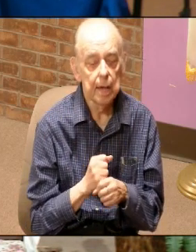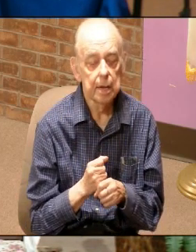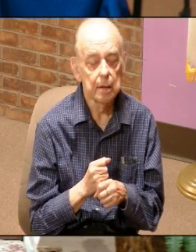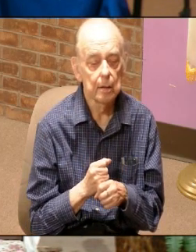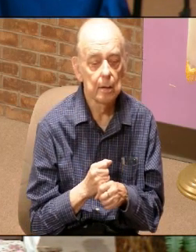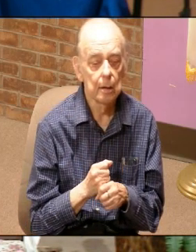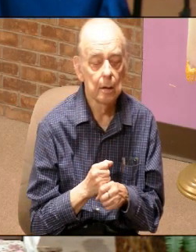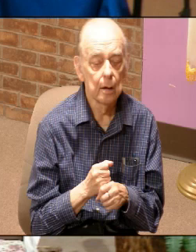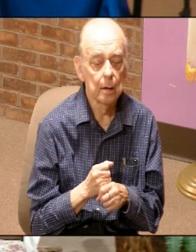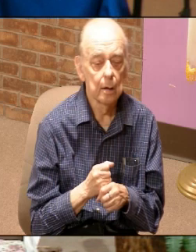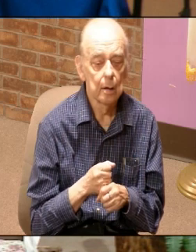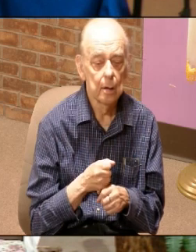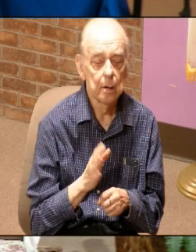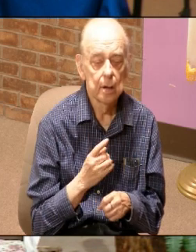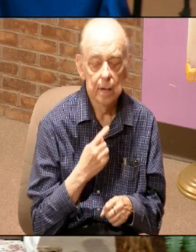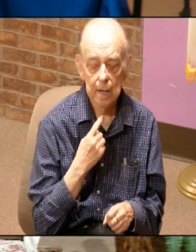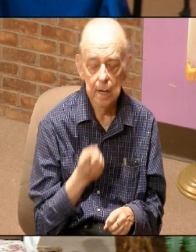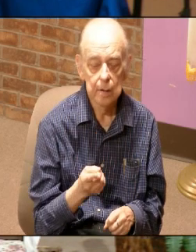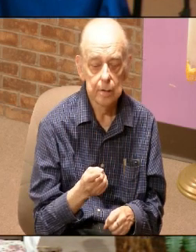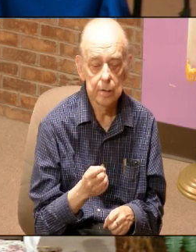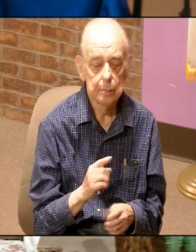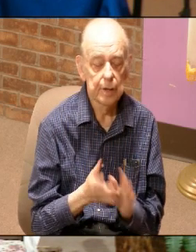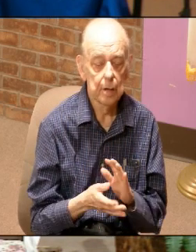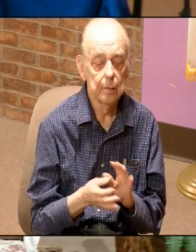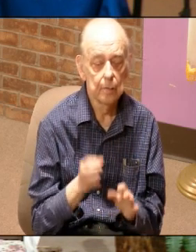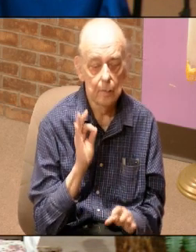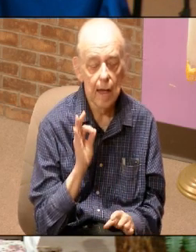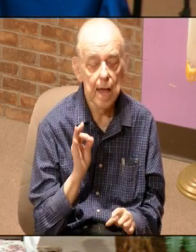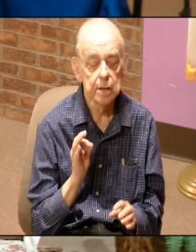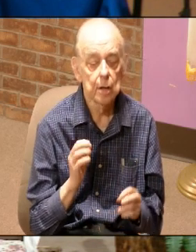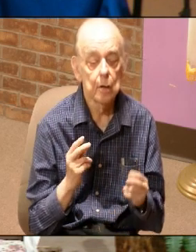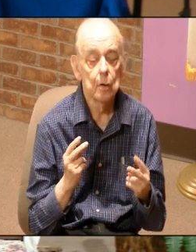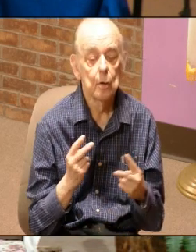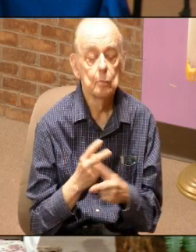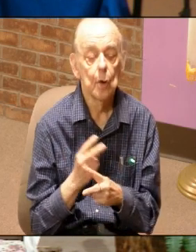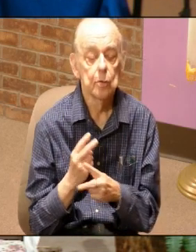Created, and God told them to be fruitful and multiply.